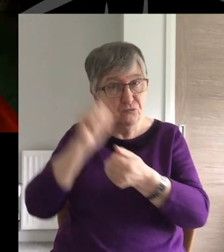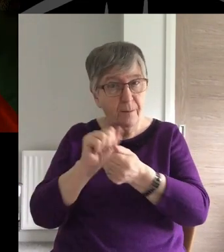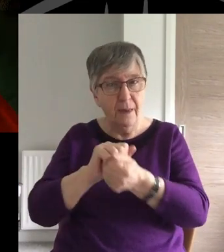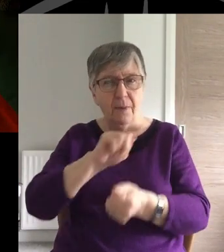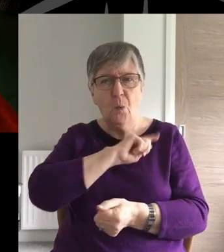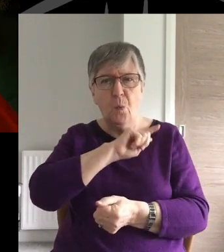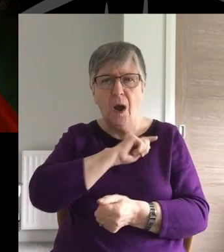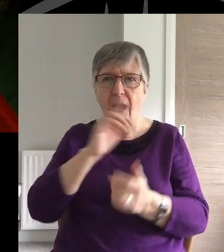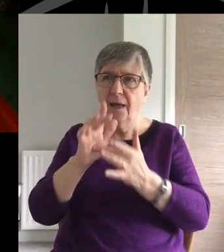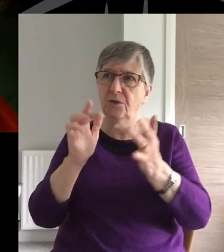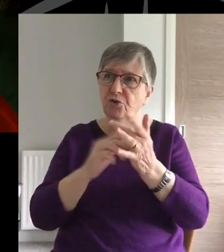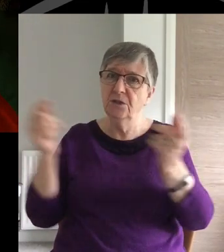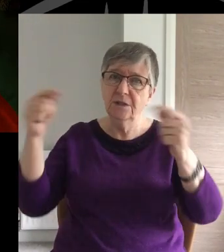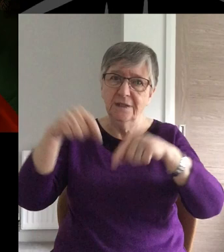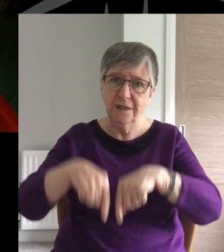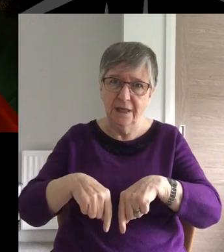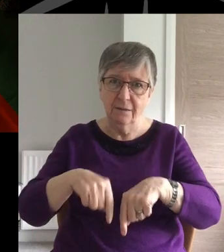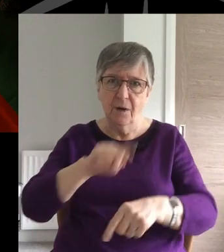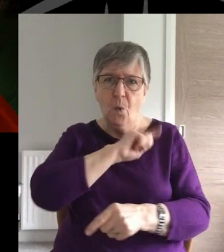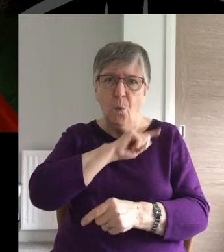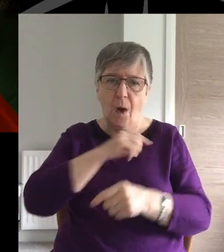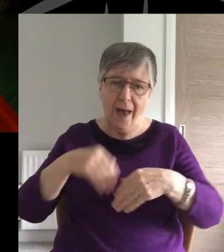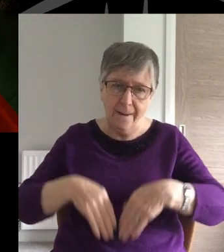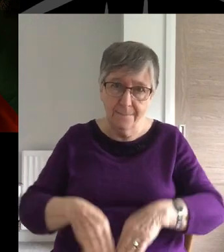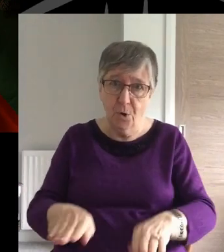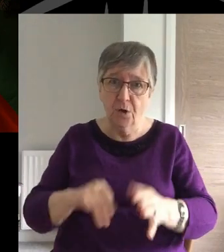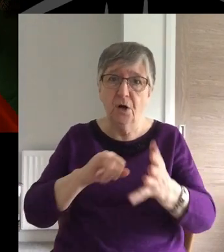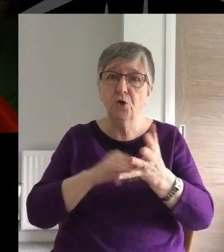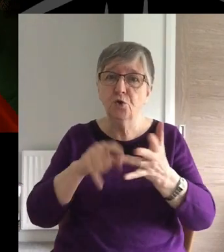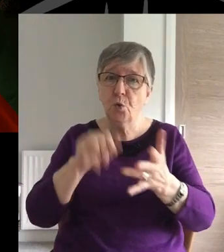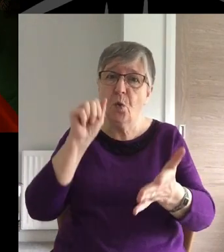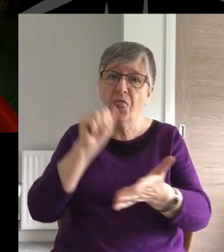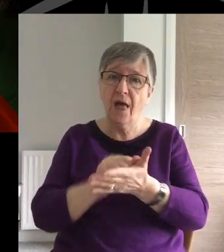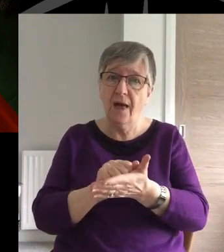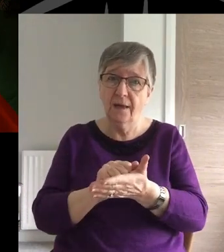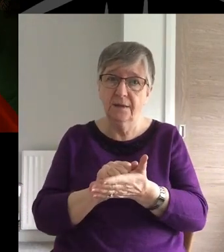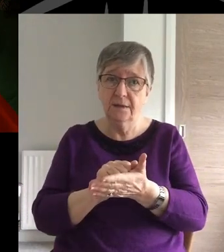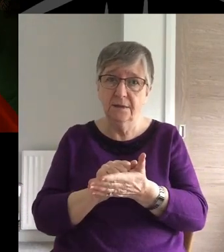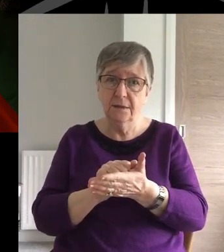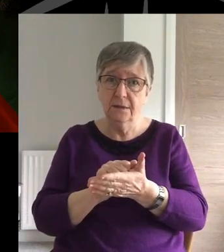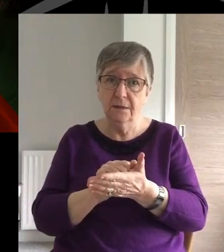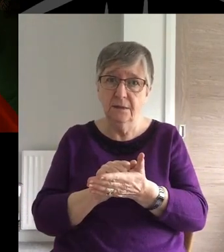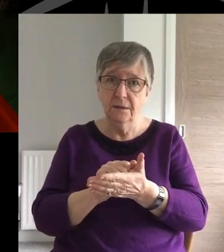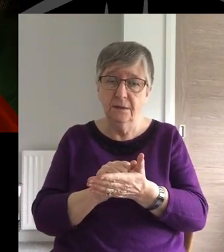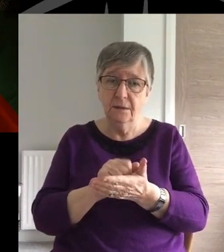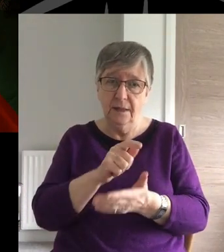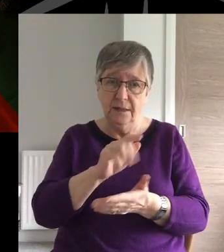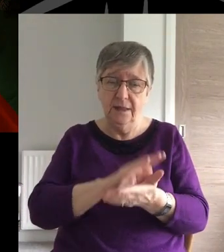why Jesus came, why he was born, the so that of Hebrews 2.